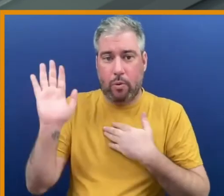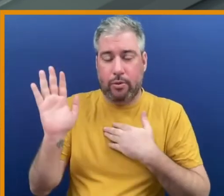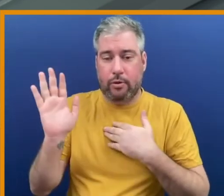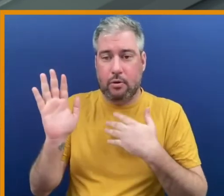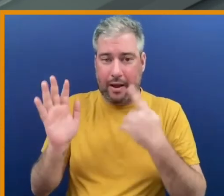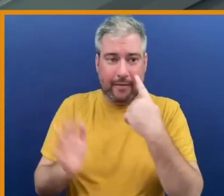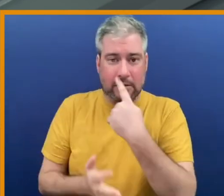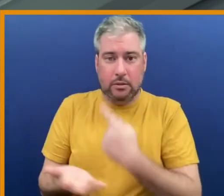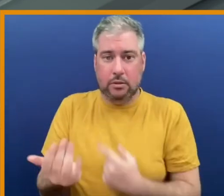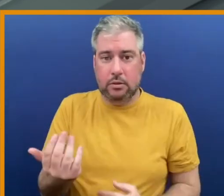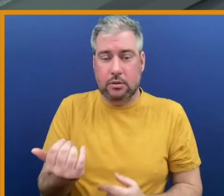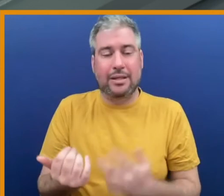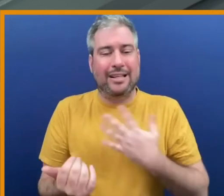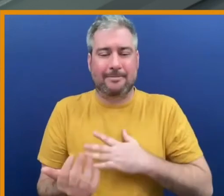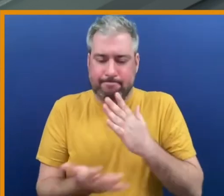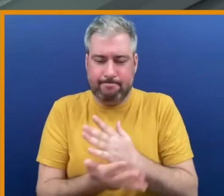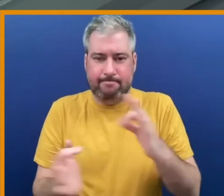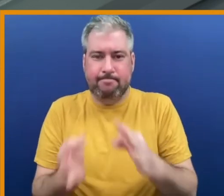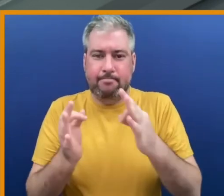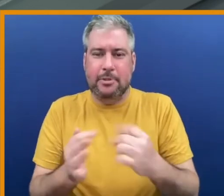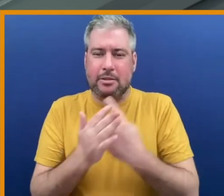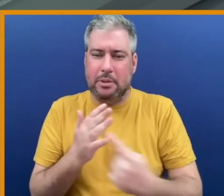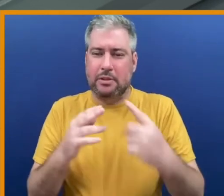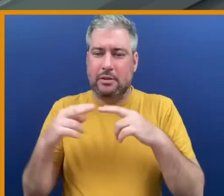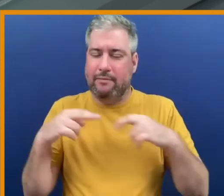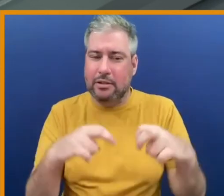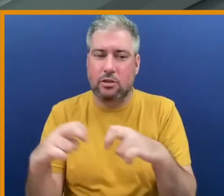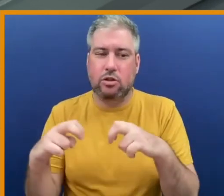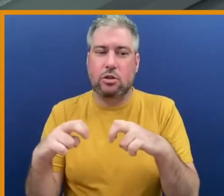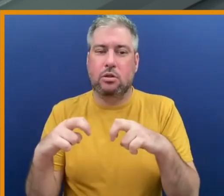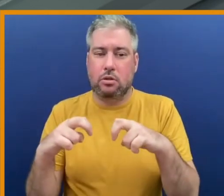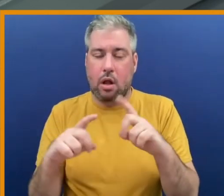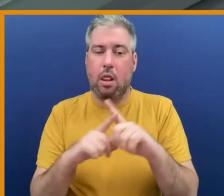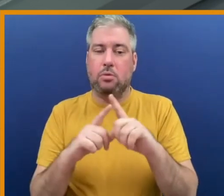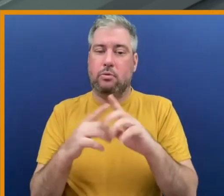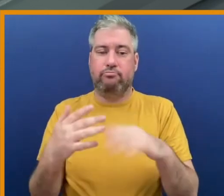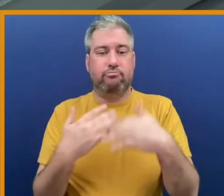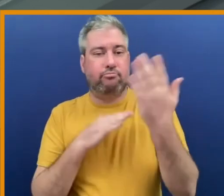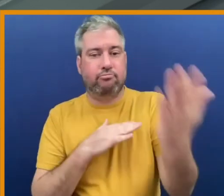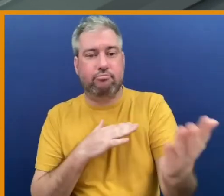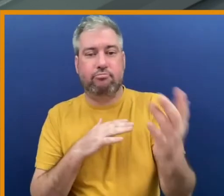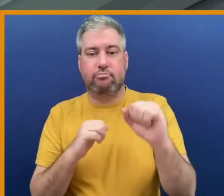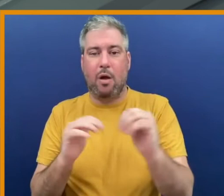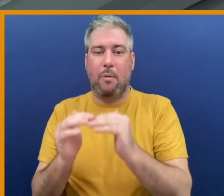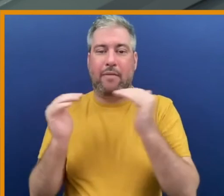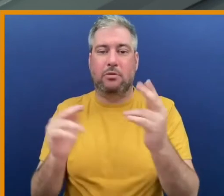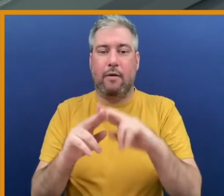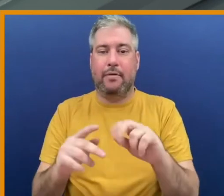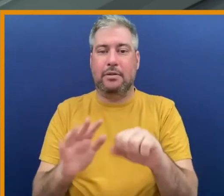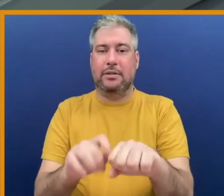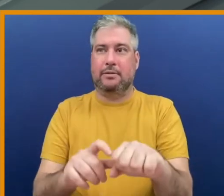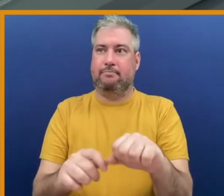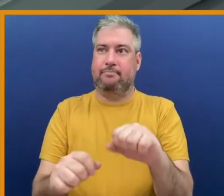of defendants in a court case also being part of the jury. So what is this motion calling for specifically? Well, we're calling for a